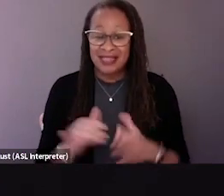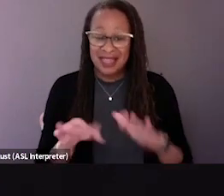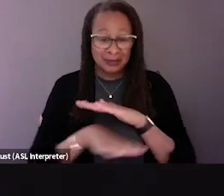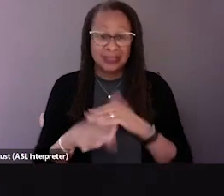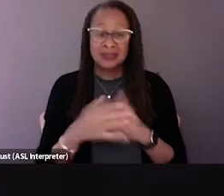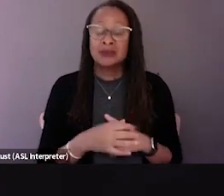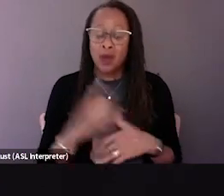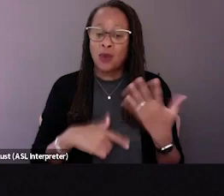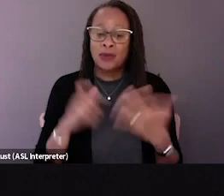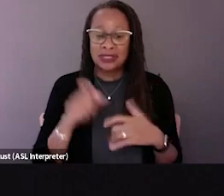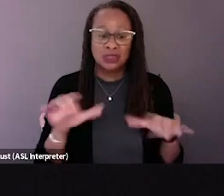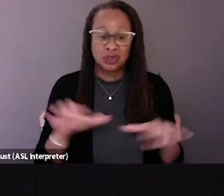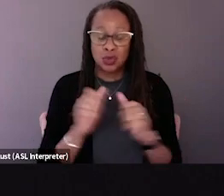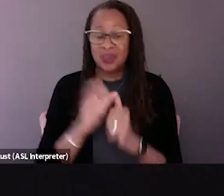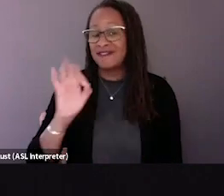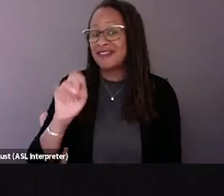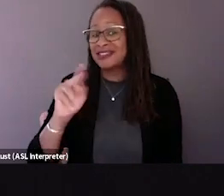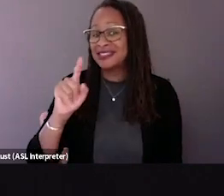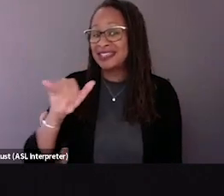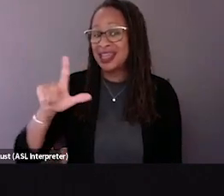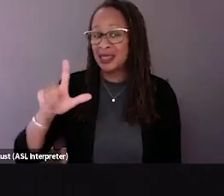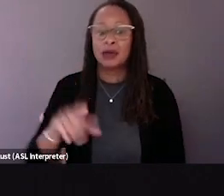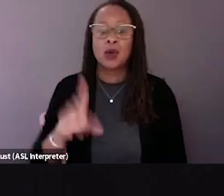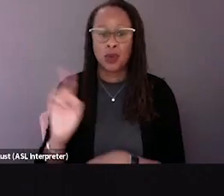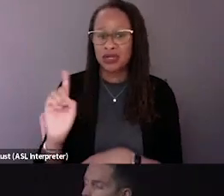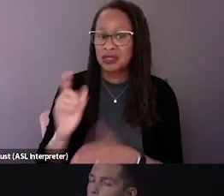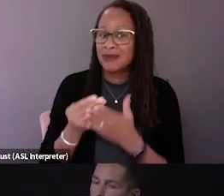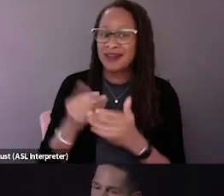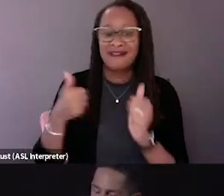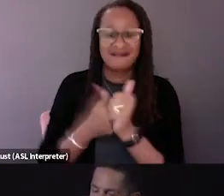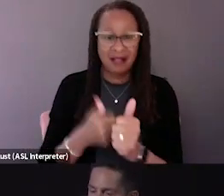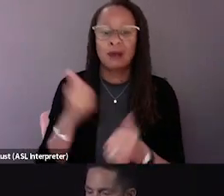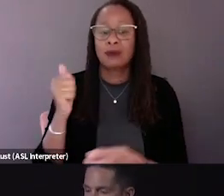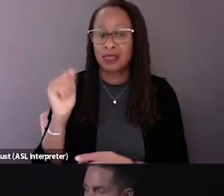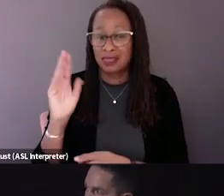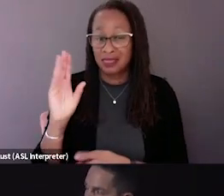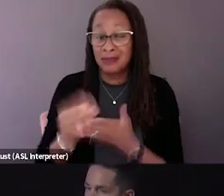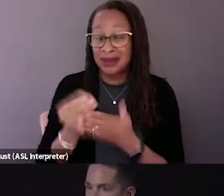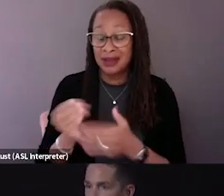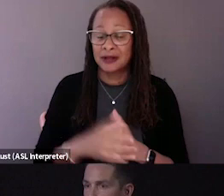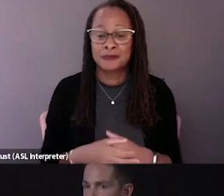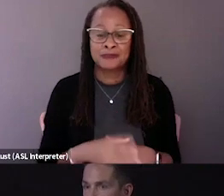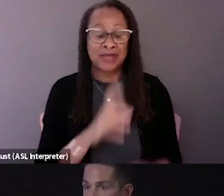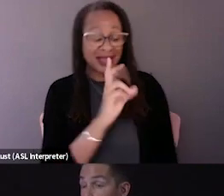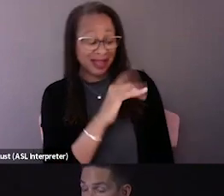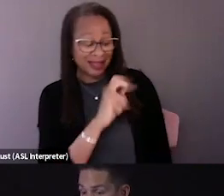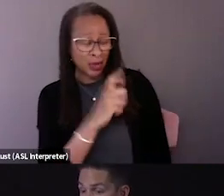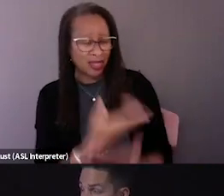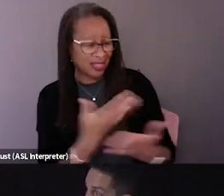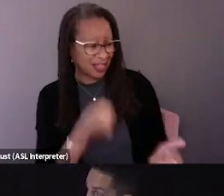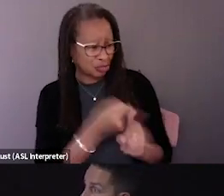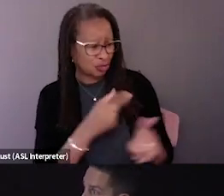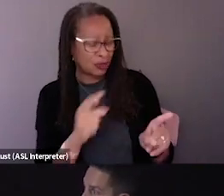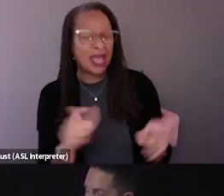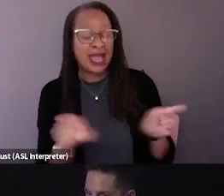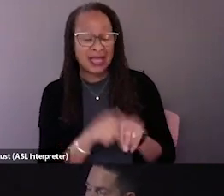think, what we have to do with fentanyl too. It's just like, where's the money? Follow the money. Yeah. One thing that strikes me, Diane, is as someone who was in law